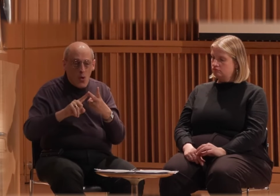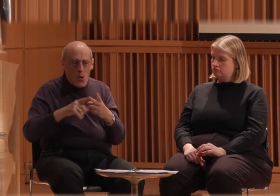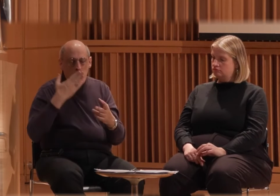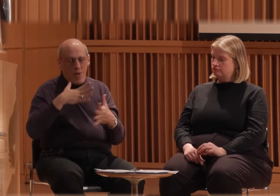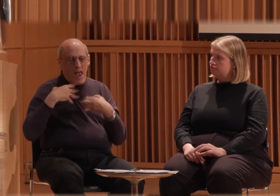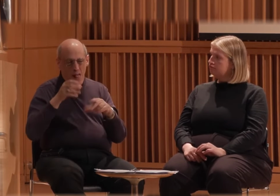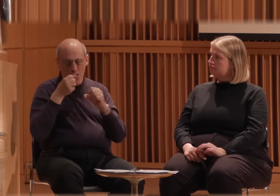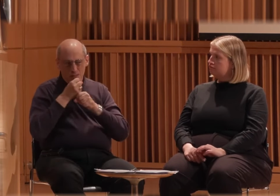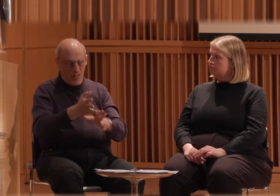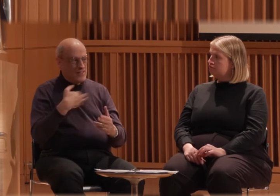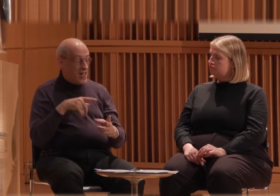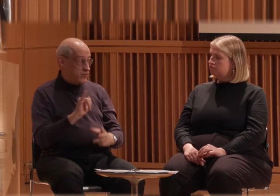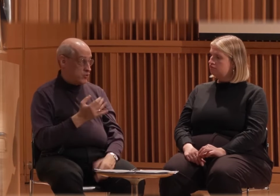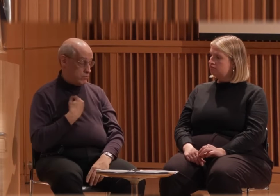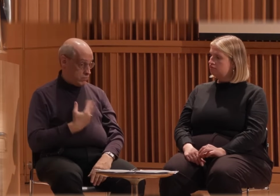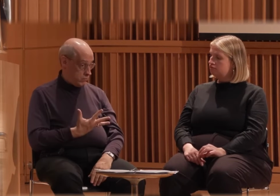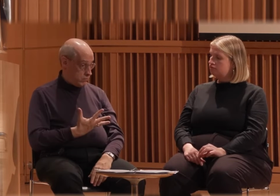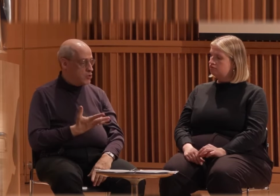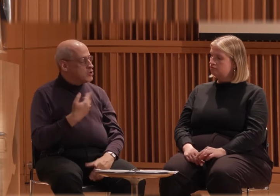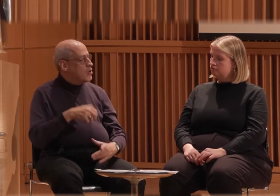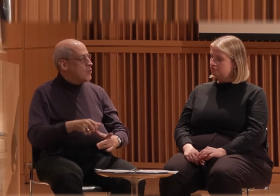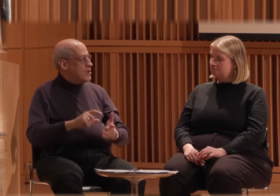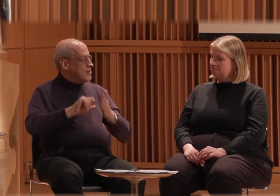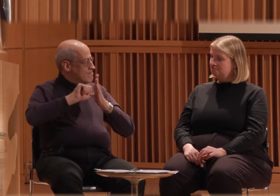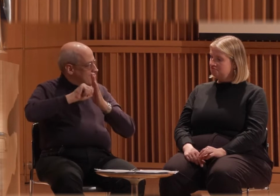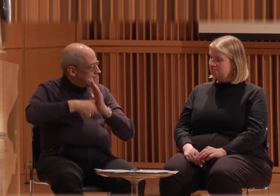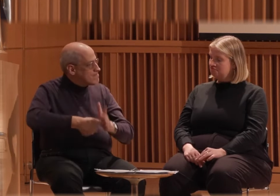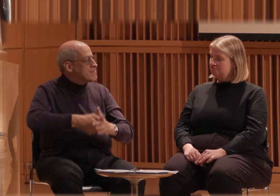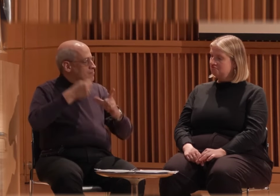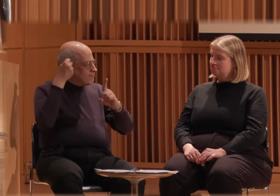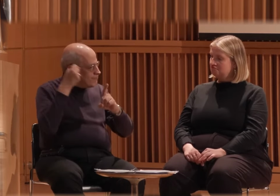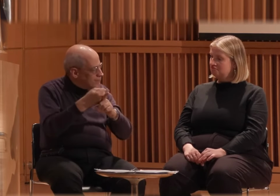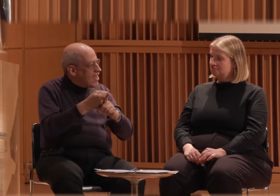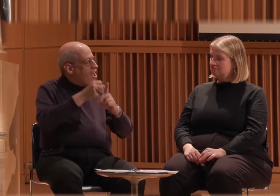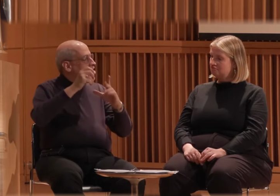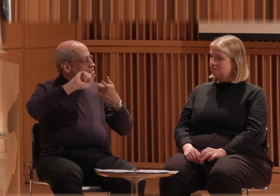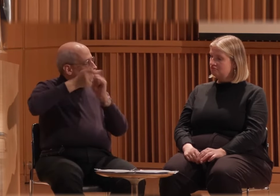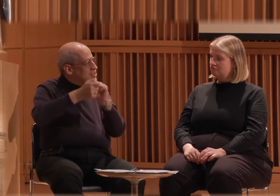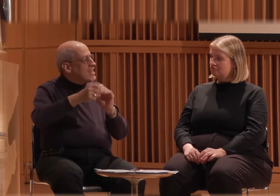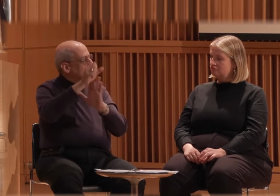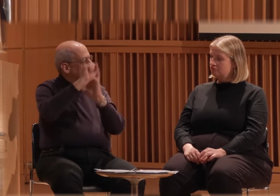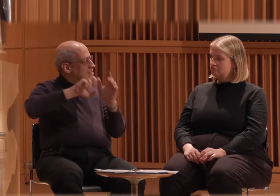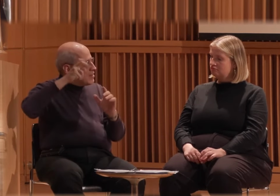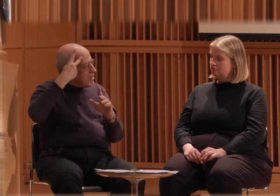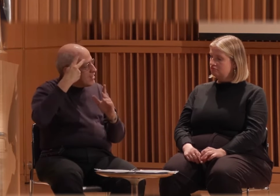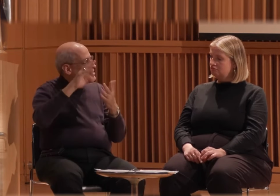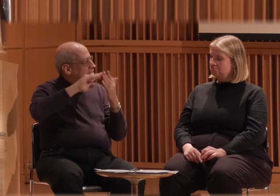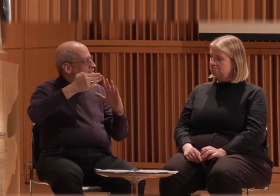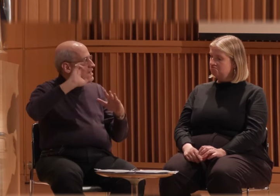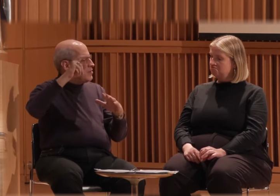health effects. And WEACT has been very persuasive in actually changing state and city policy on where these